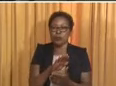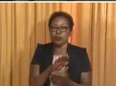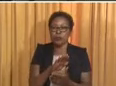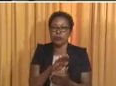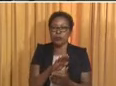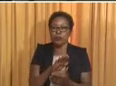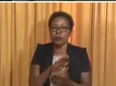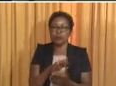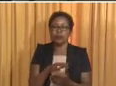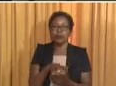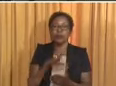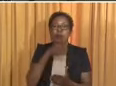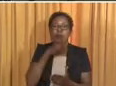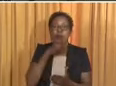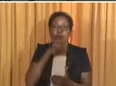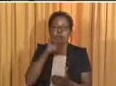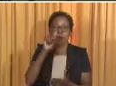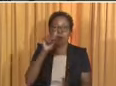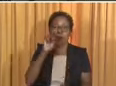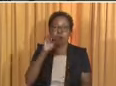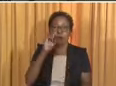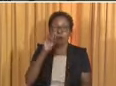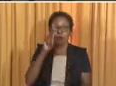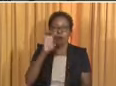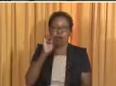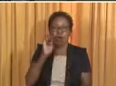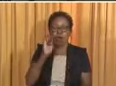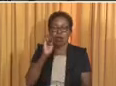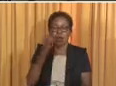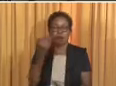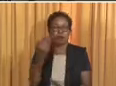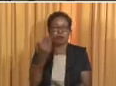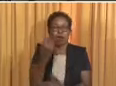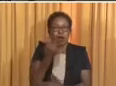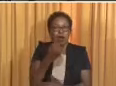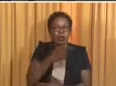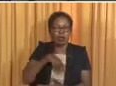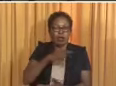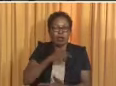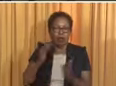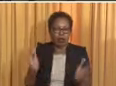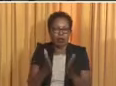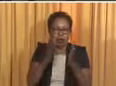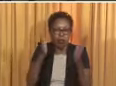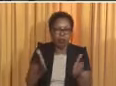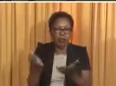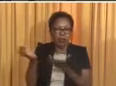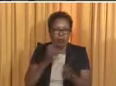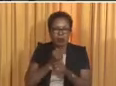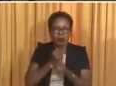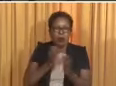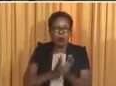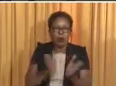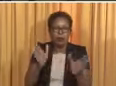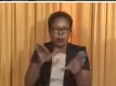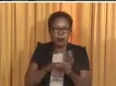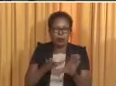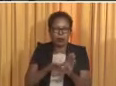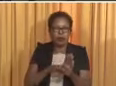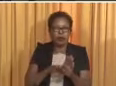Mr. Omoke urged us that the promoters ought to have conducted public participation prior to the collection of